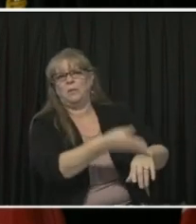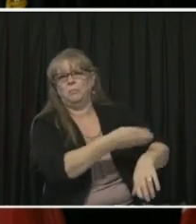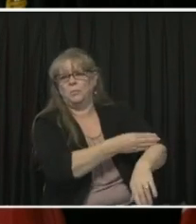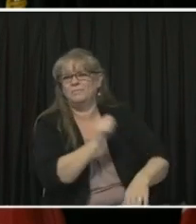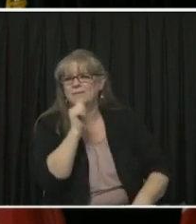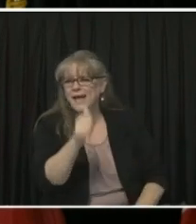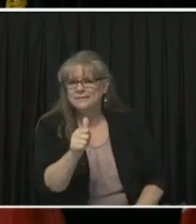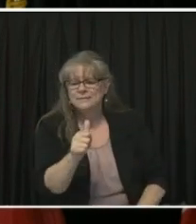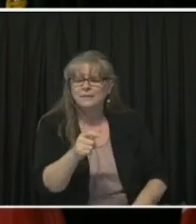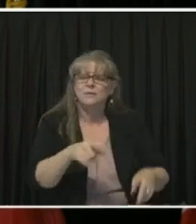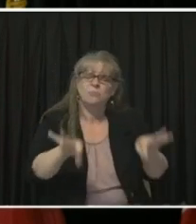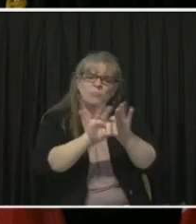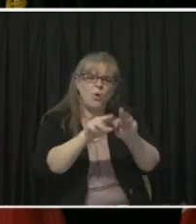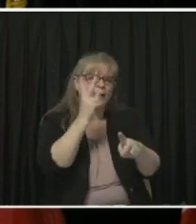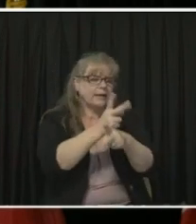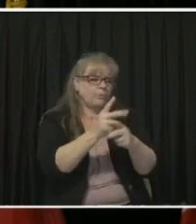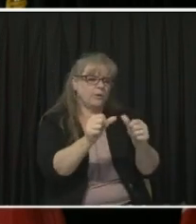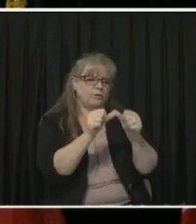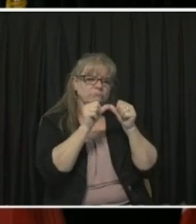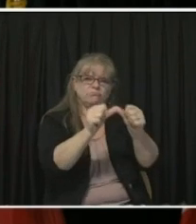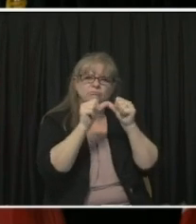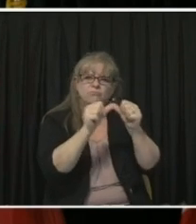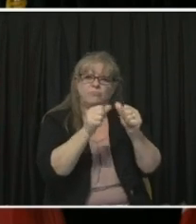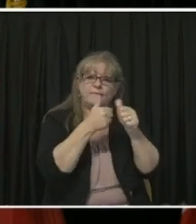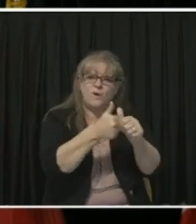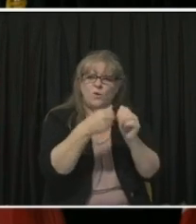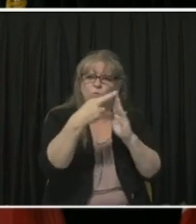out. And it's really important that we maintain our